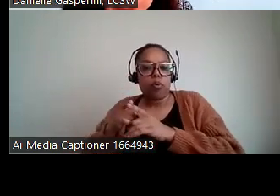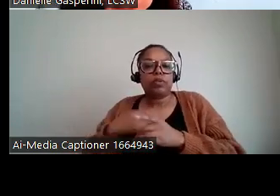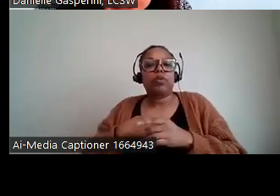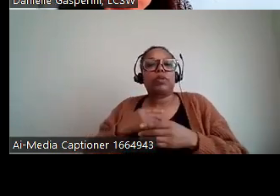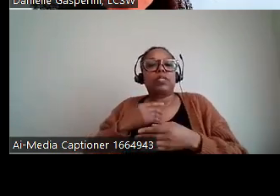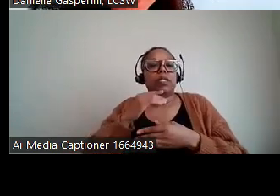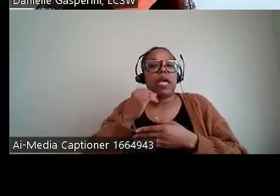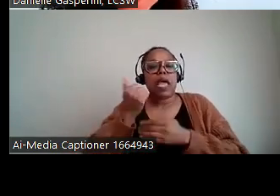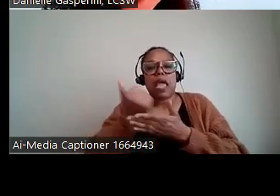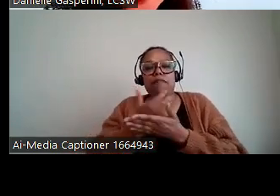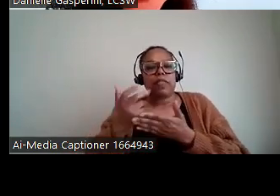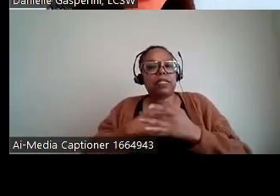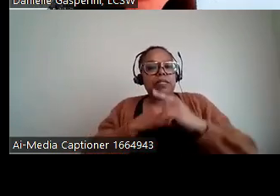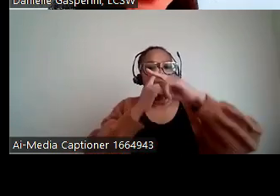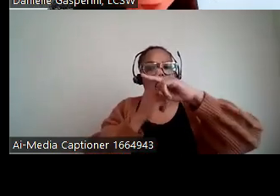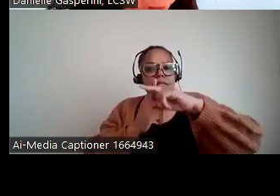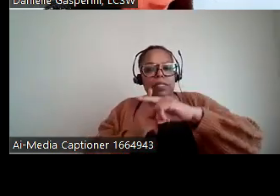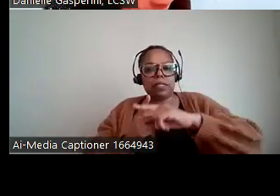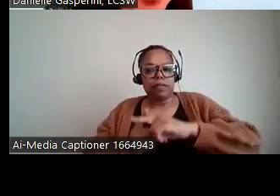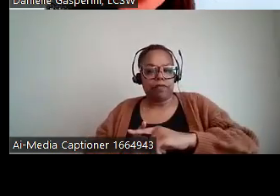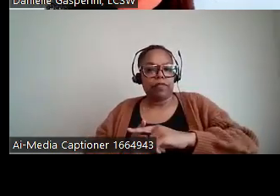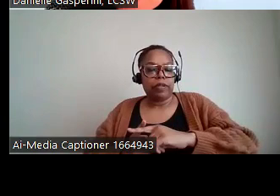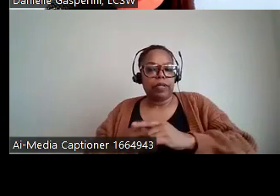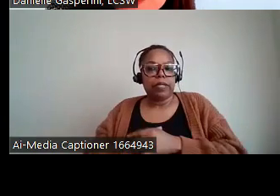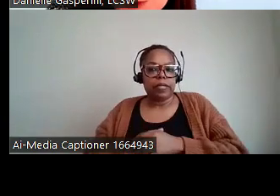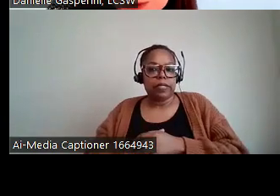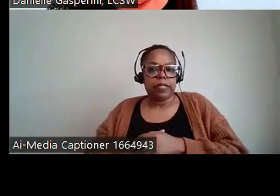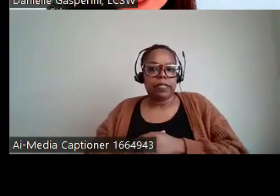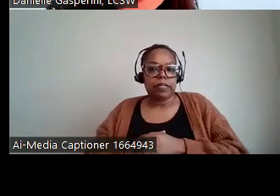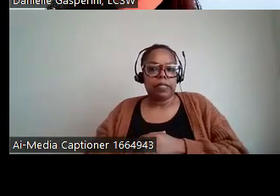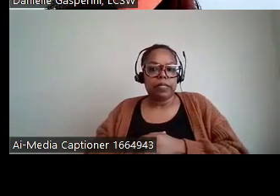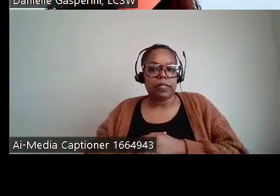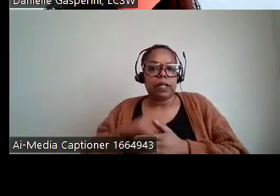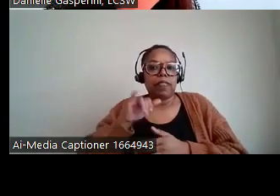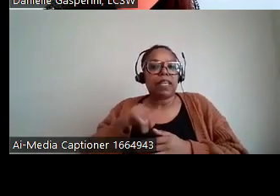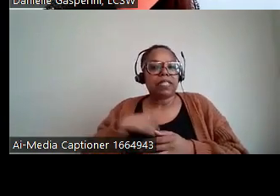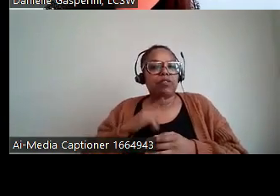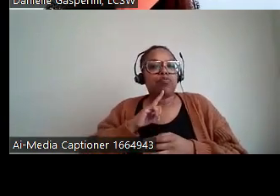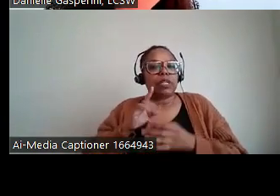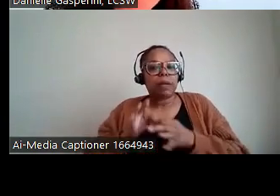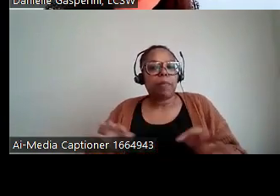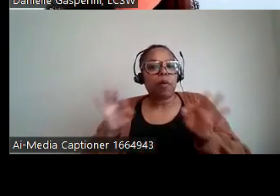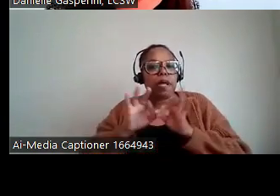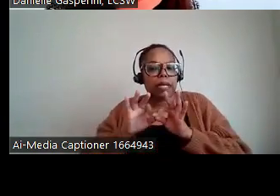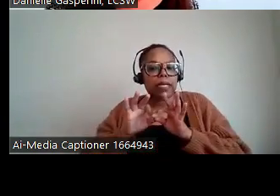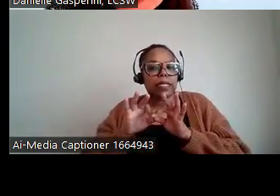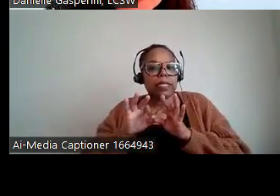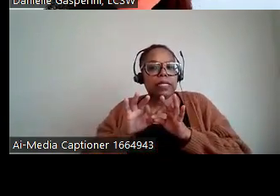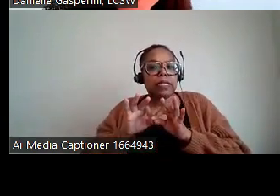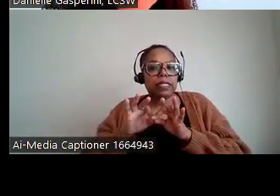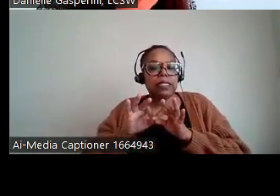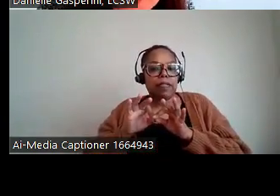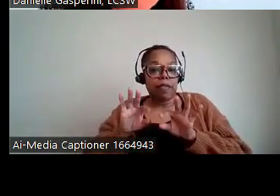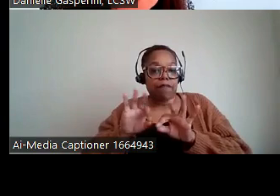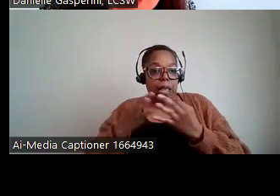the safety plan, which I think is so important to make sure that families are having this